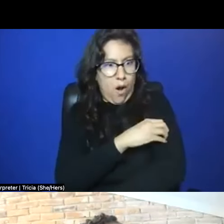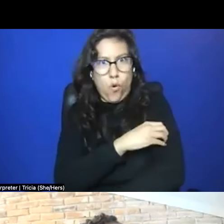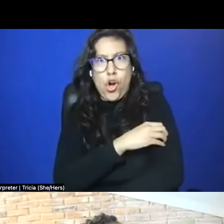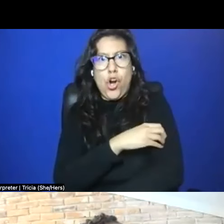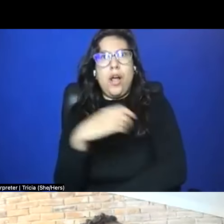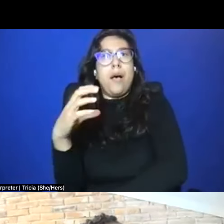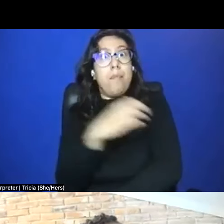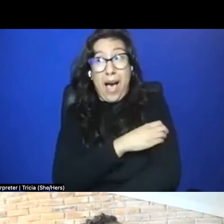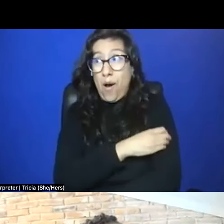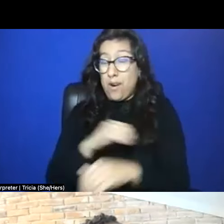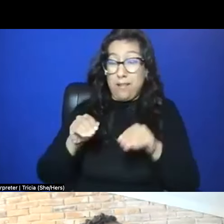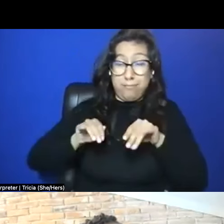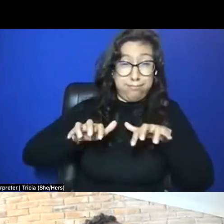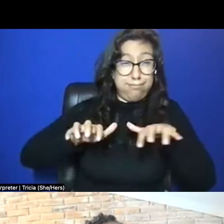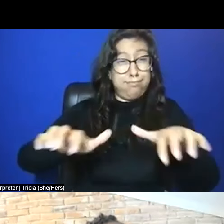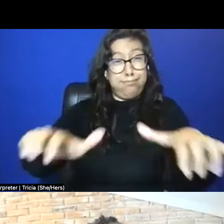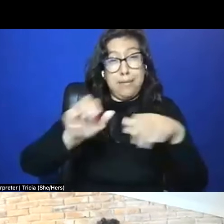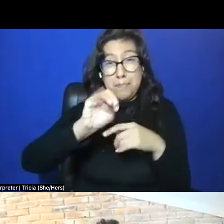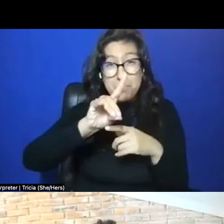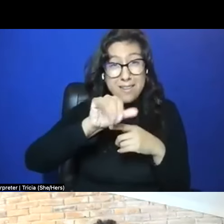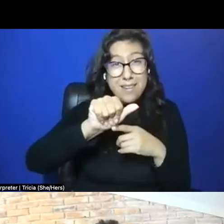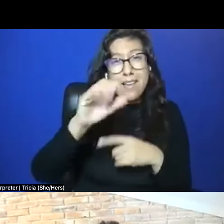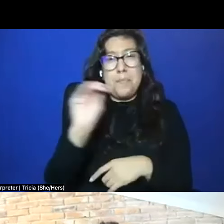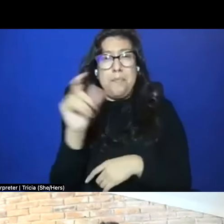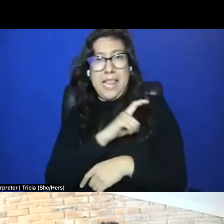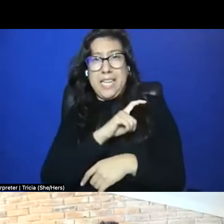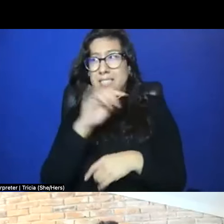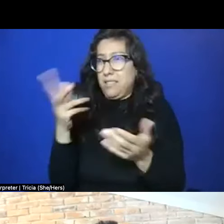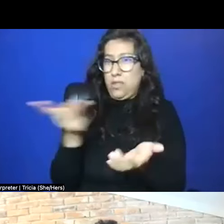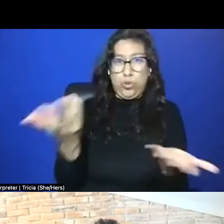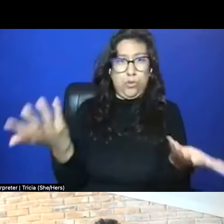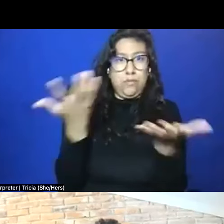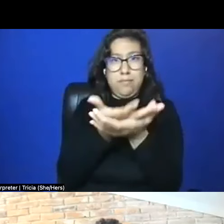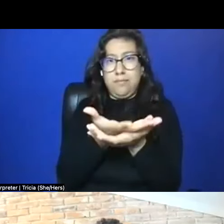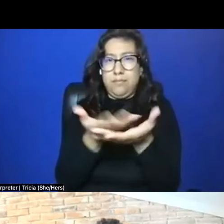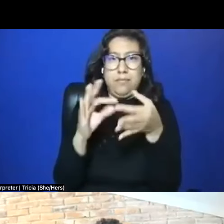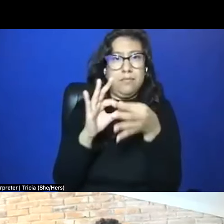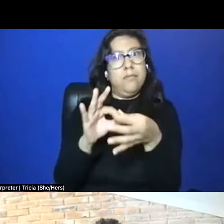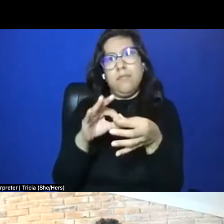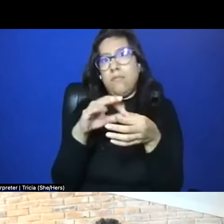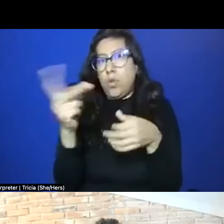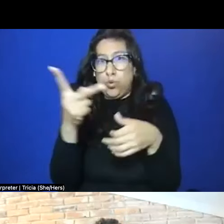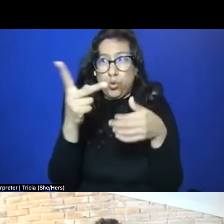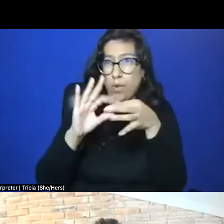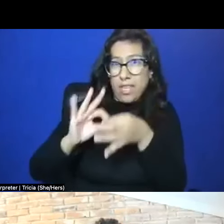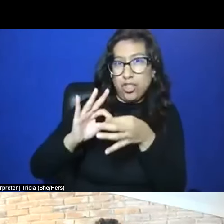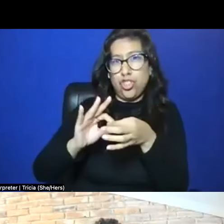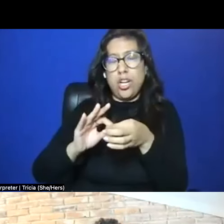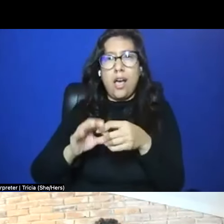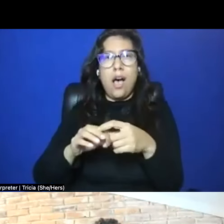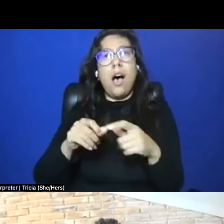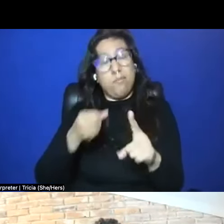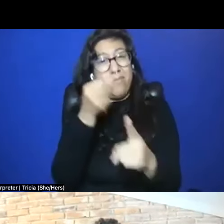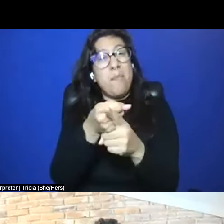of mainstream media, police, and how that is relationship is used to construct not only official